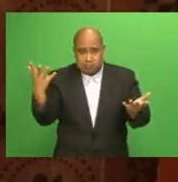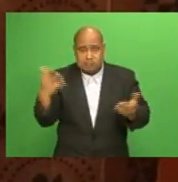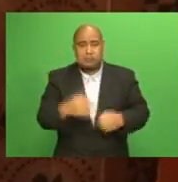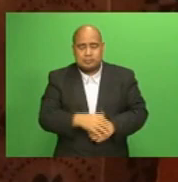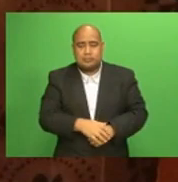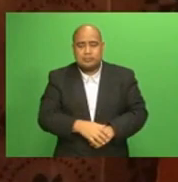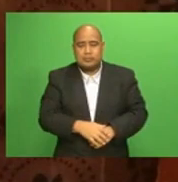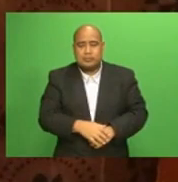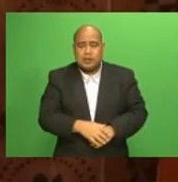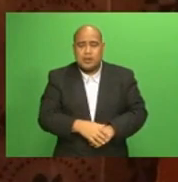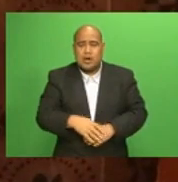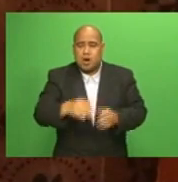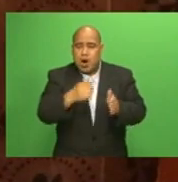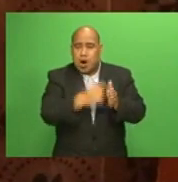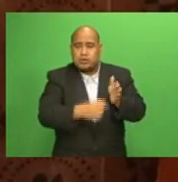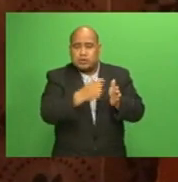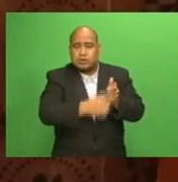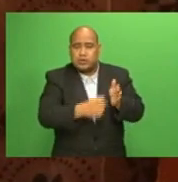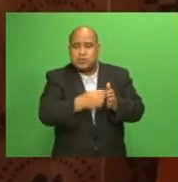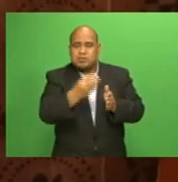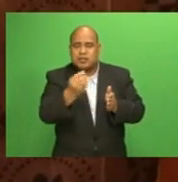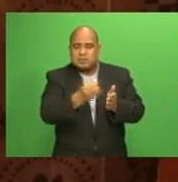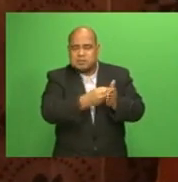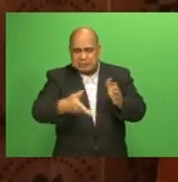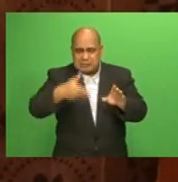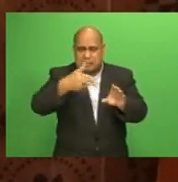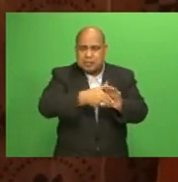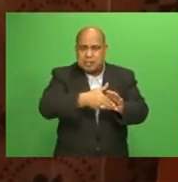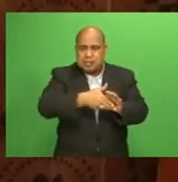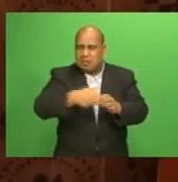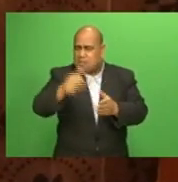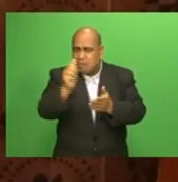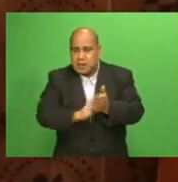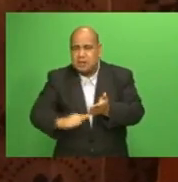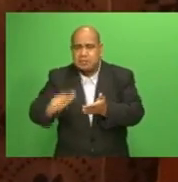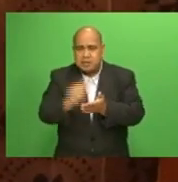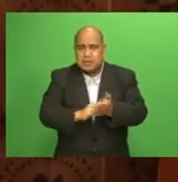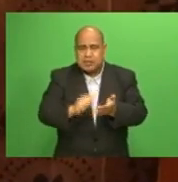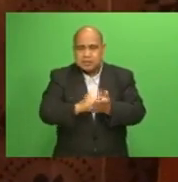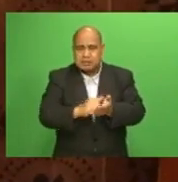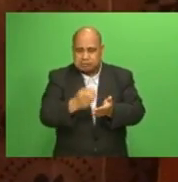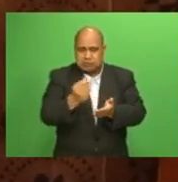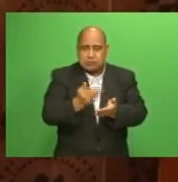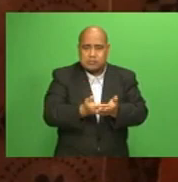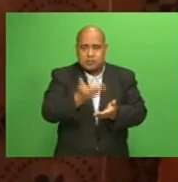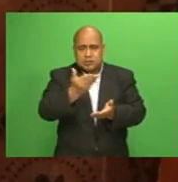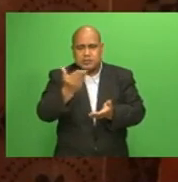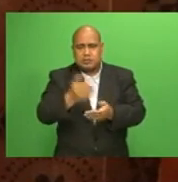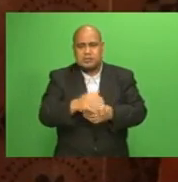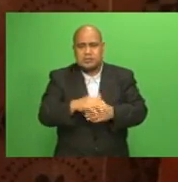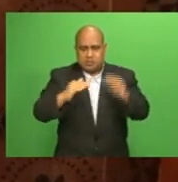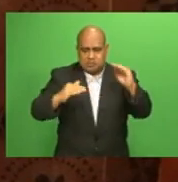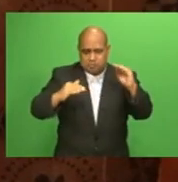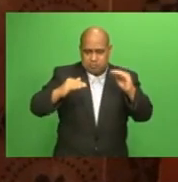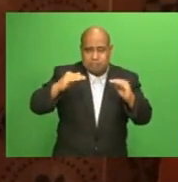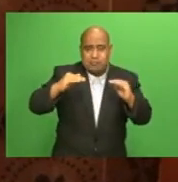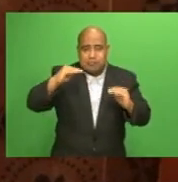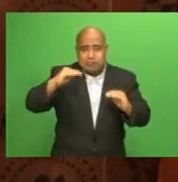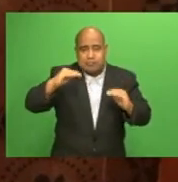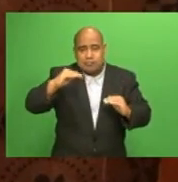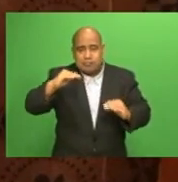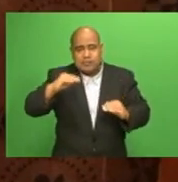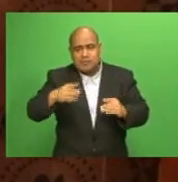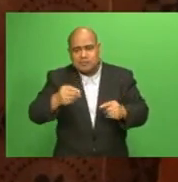buying fuel in our economy in terms of the difference between our trade balance, amount of money that's being spent on fuel, if we